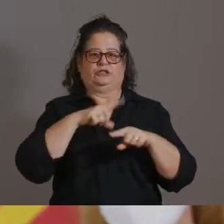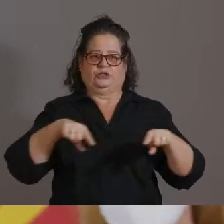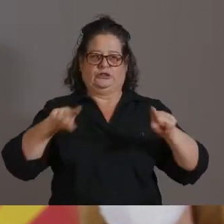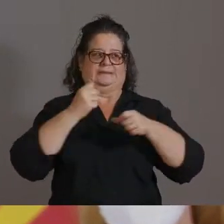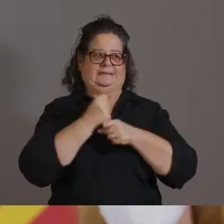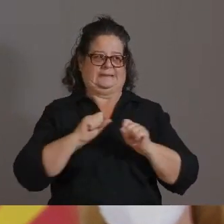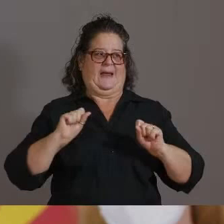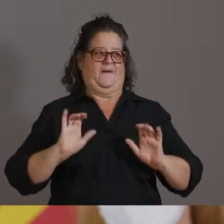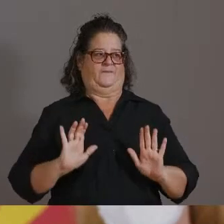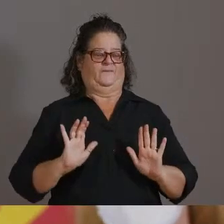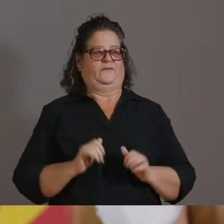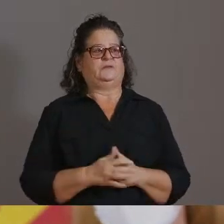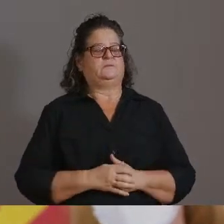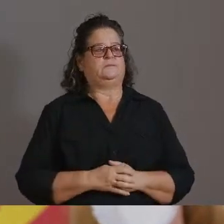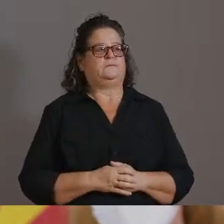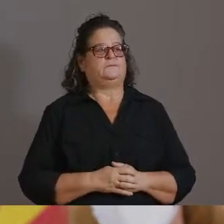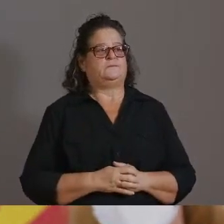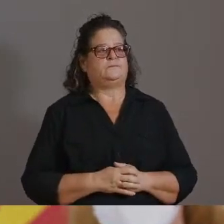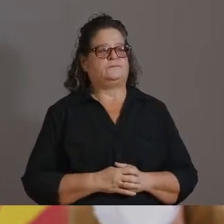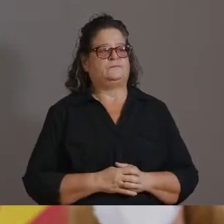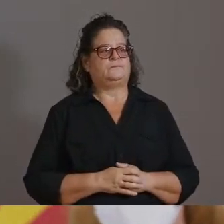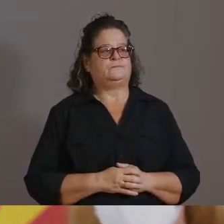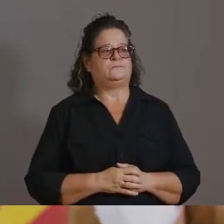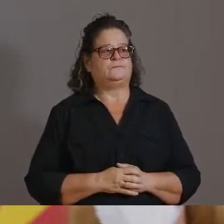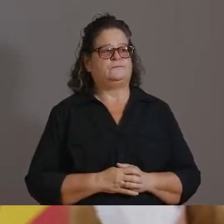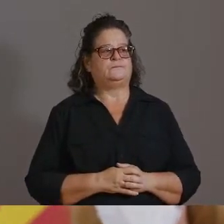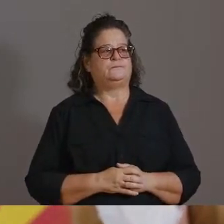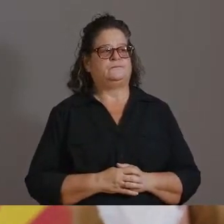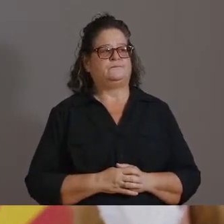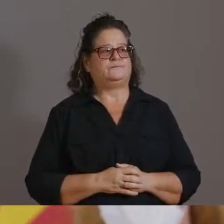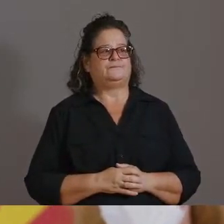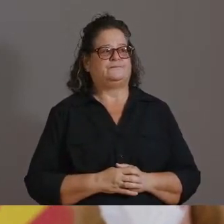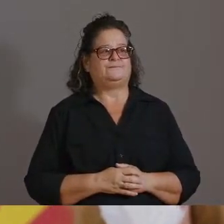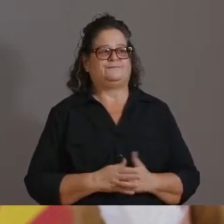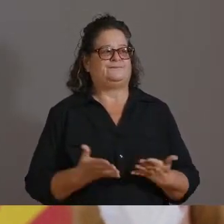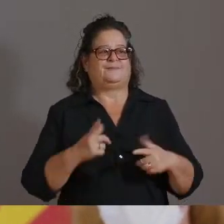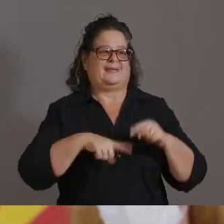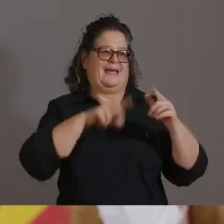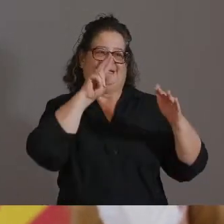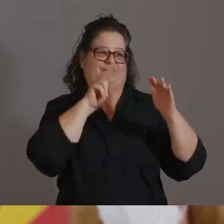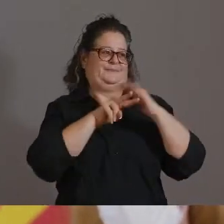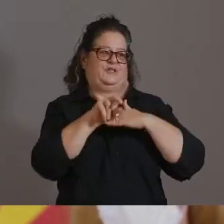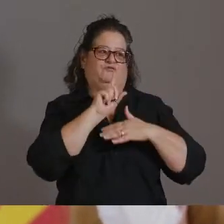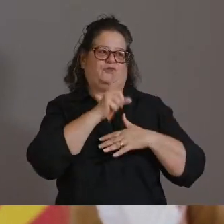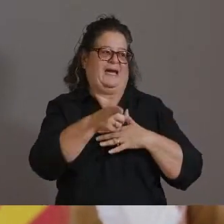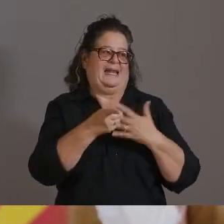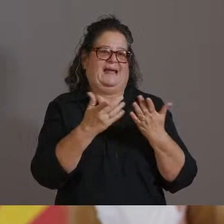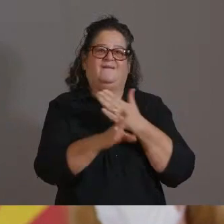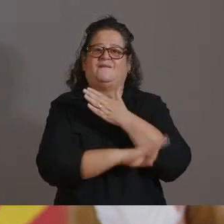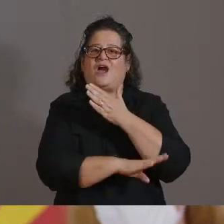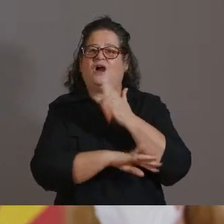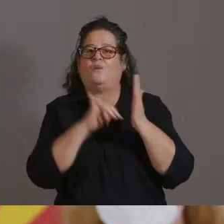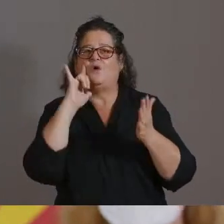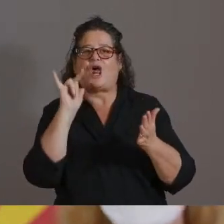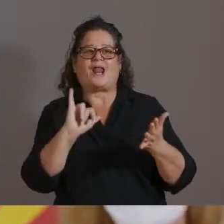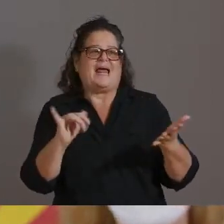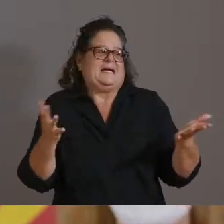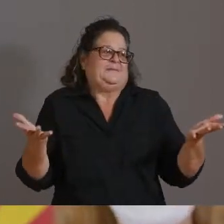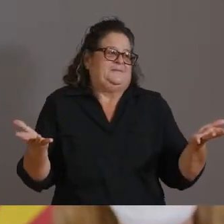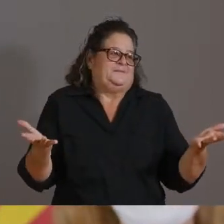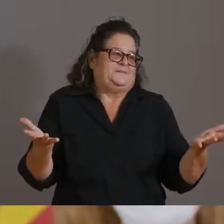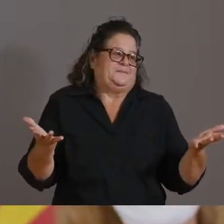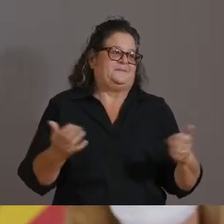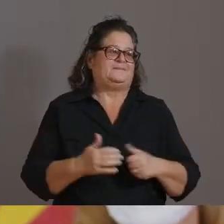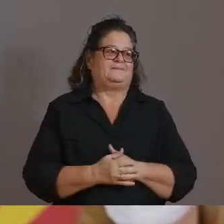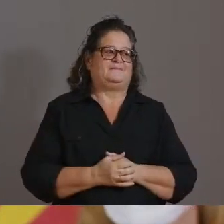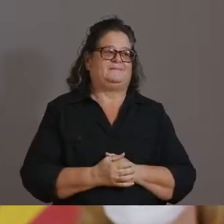guidelines that they need to follow. Nobody knows what the fall holds. We do know that it will be flu season.